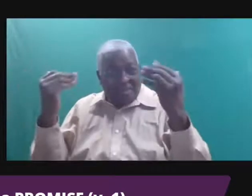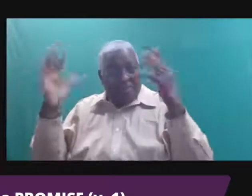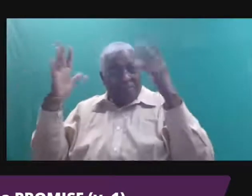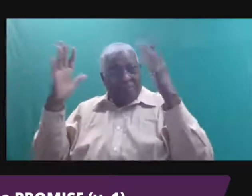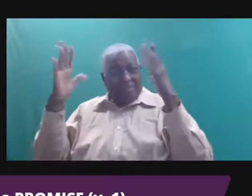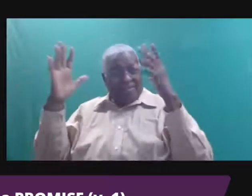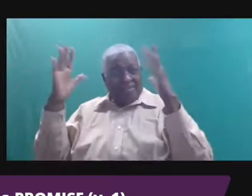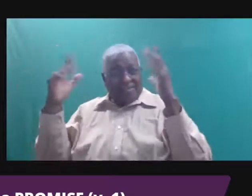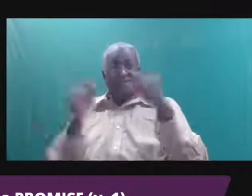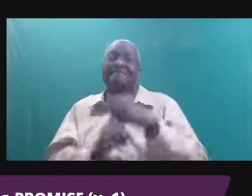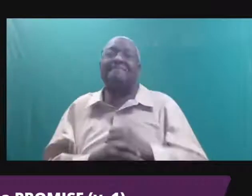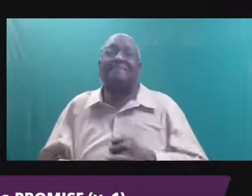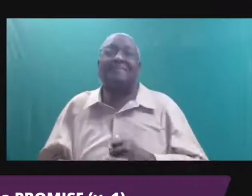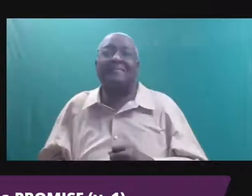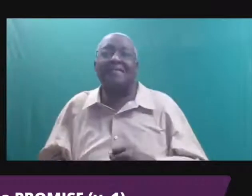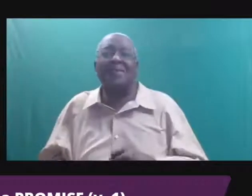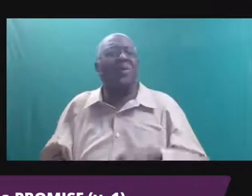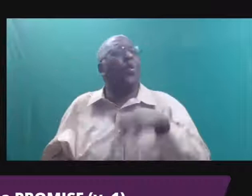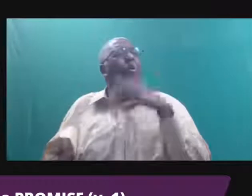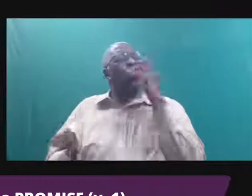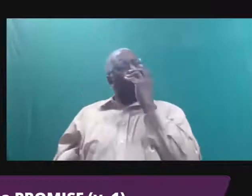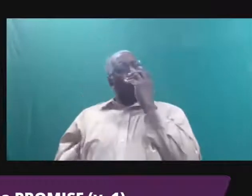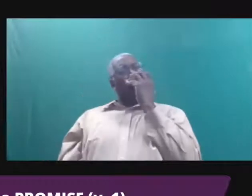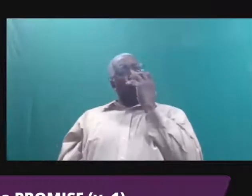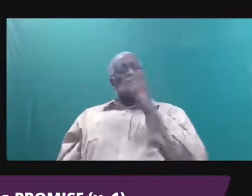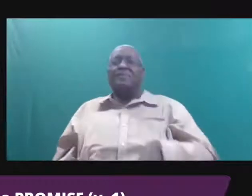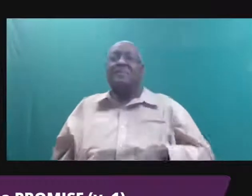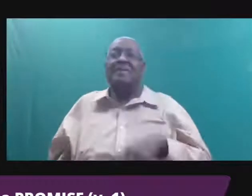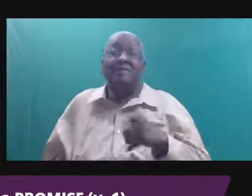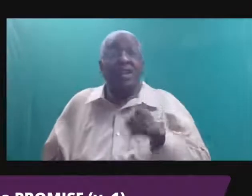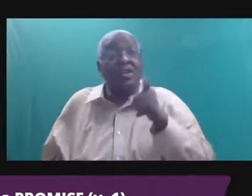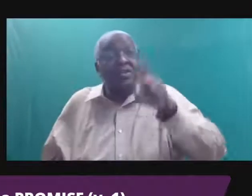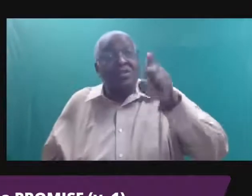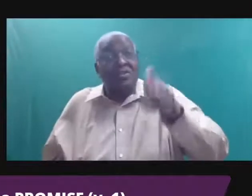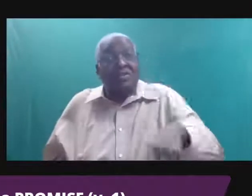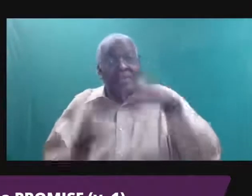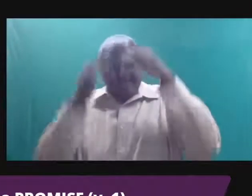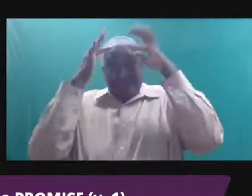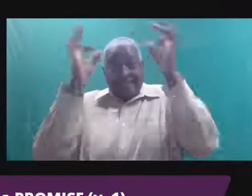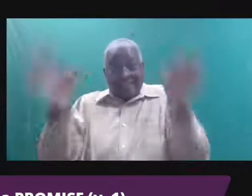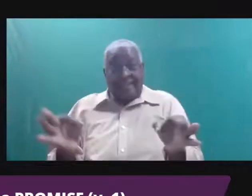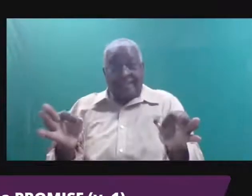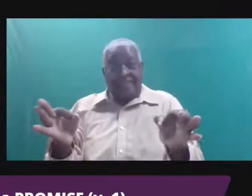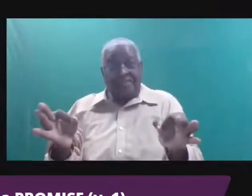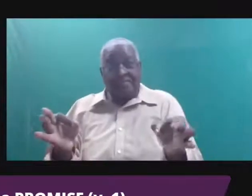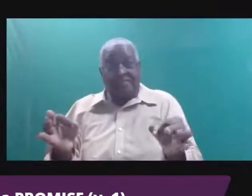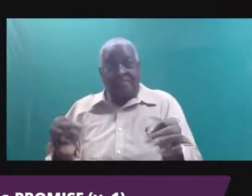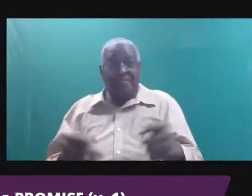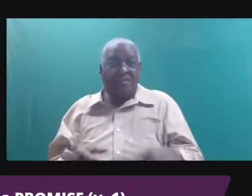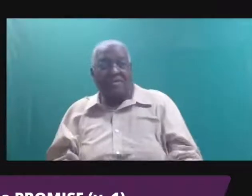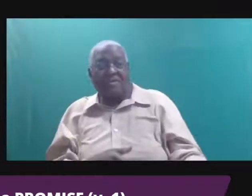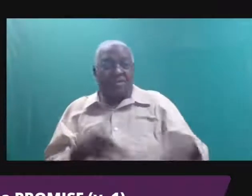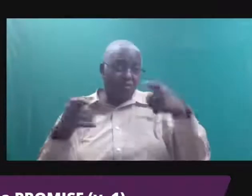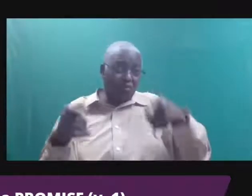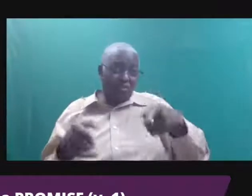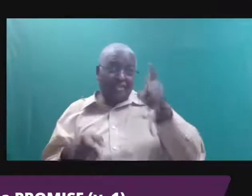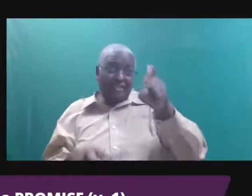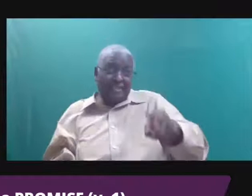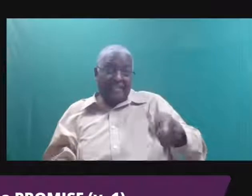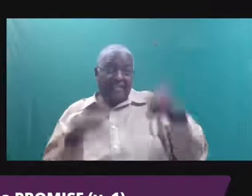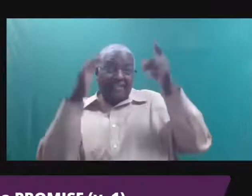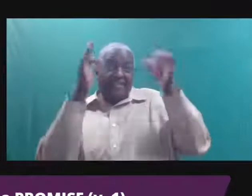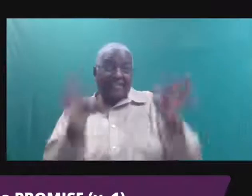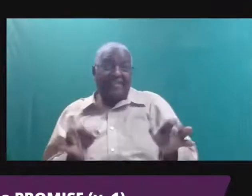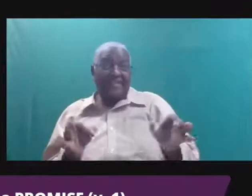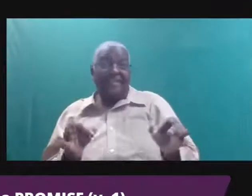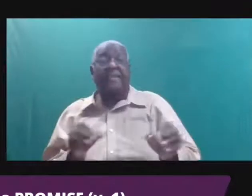Woo. Woo. But you got to make up your mind. You got to make up your mind